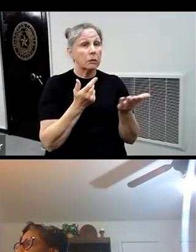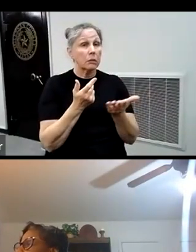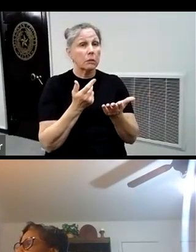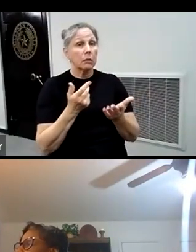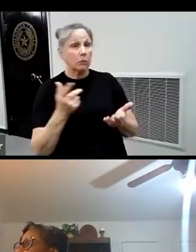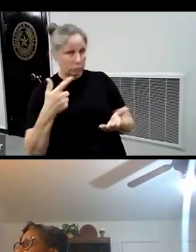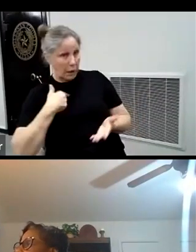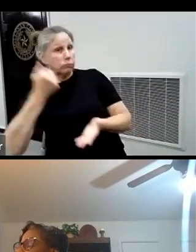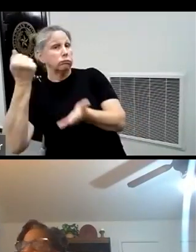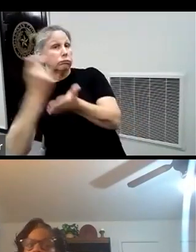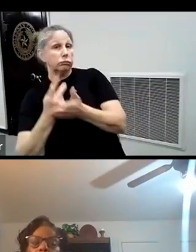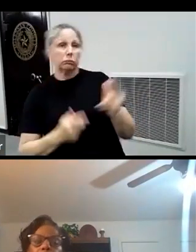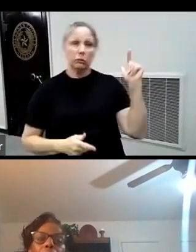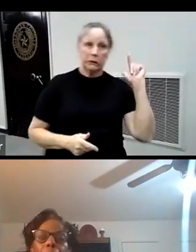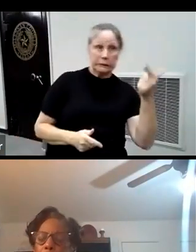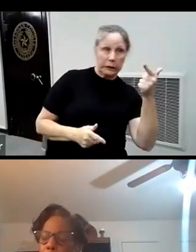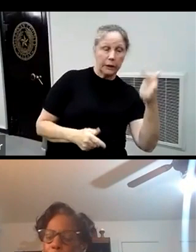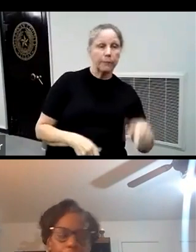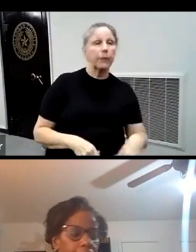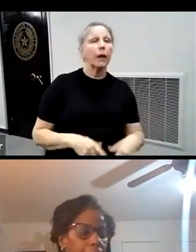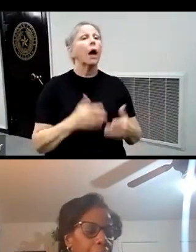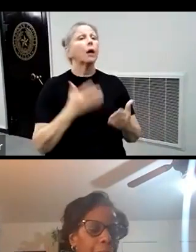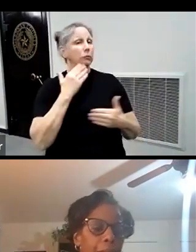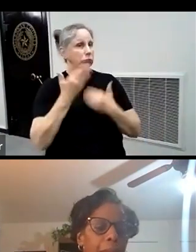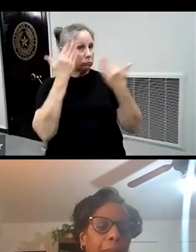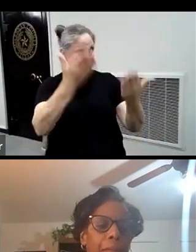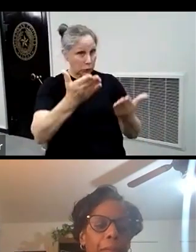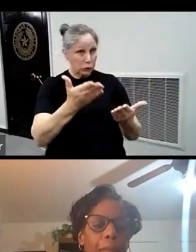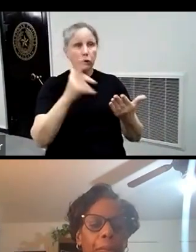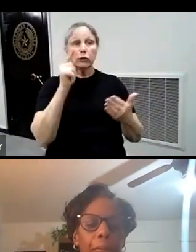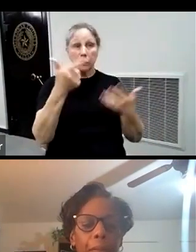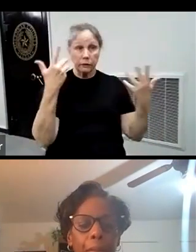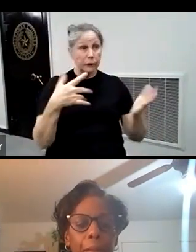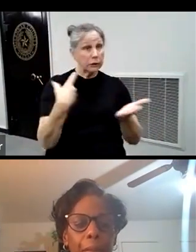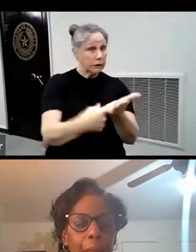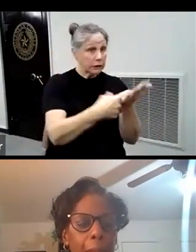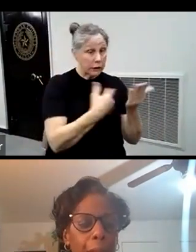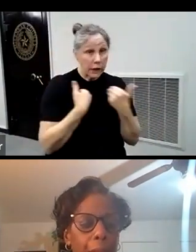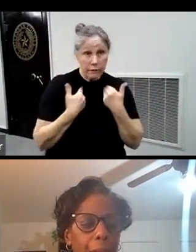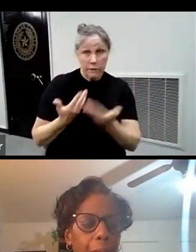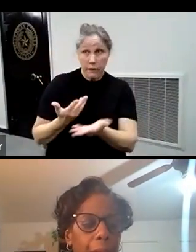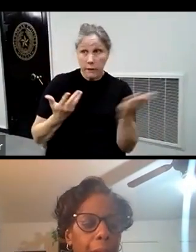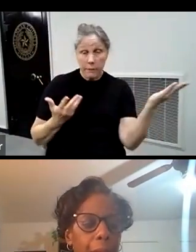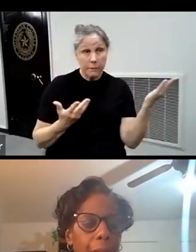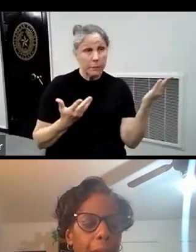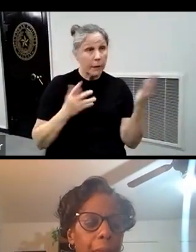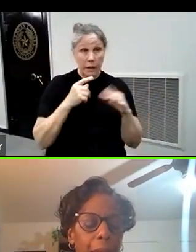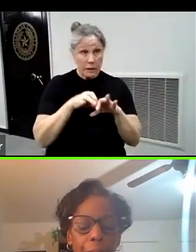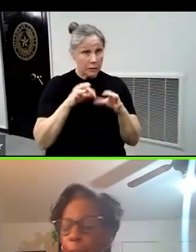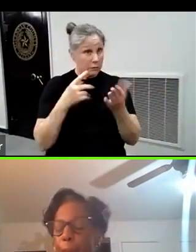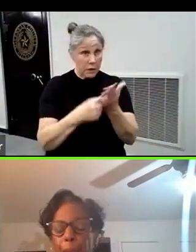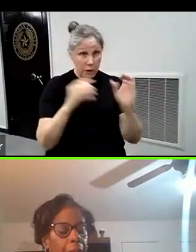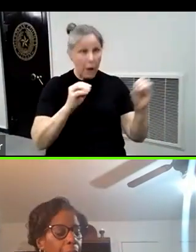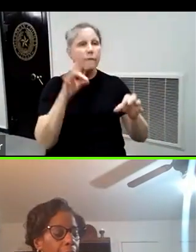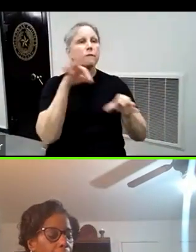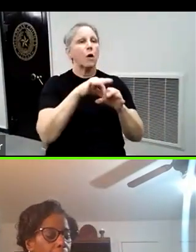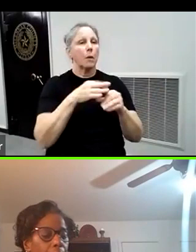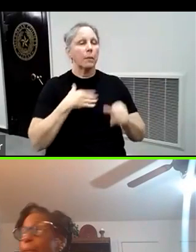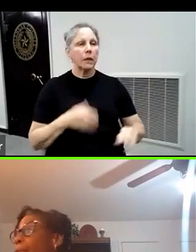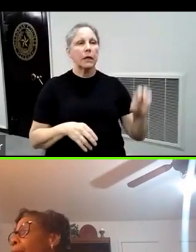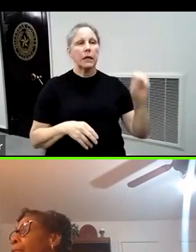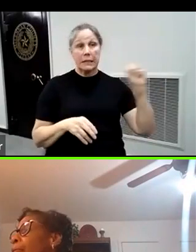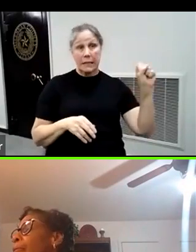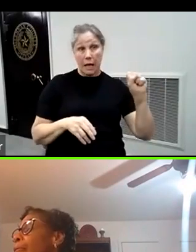Motion to approve. Motion been made and seconded. Any other discussion? No other discussion, call for a vote.